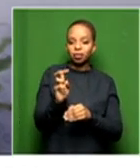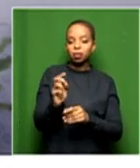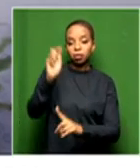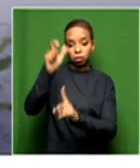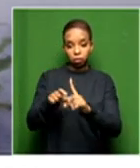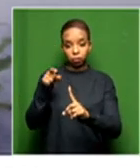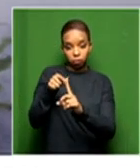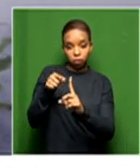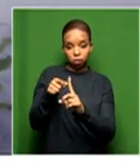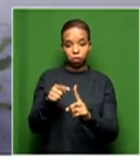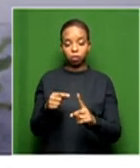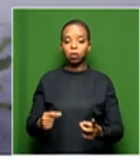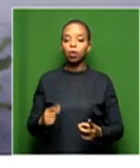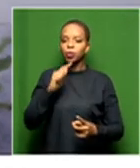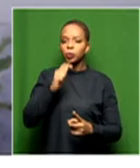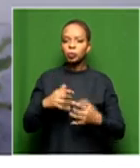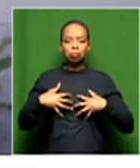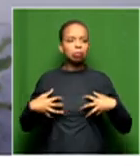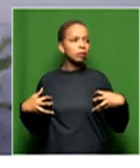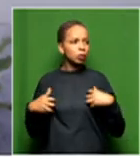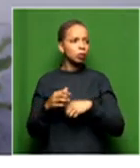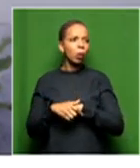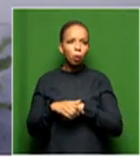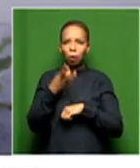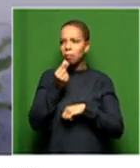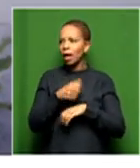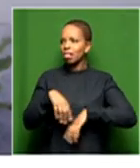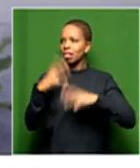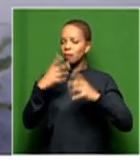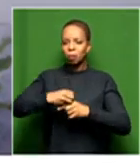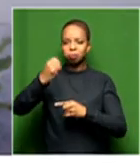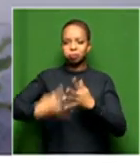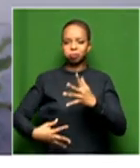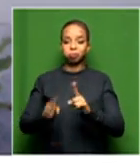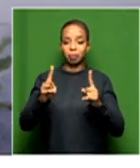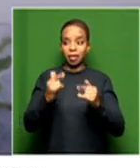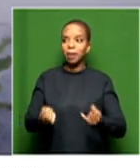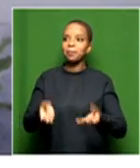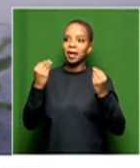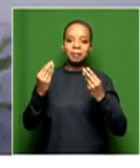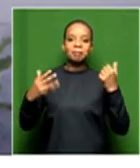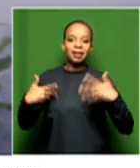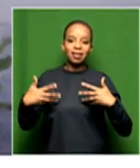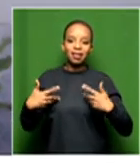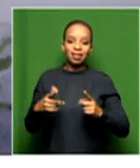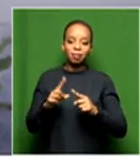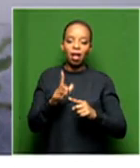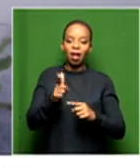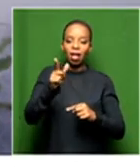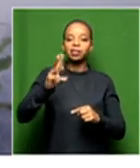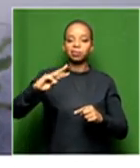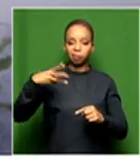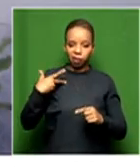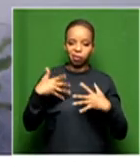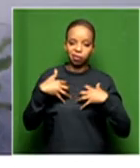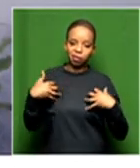and your financial situation changed, well, that would help for a period of time, but it's going to be very short. What is vitally important is what these